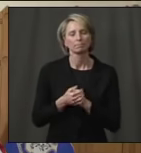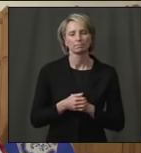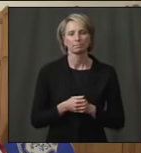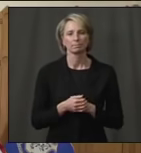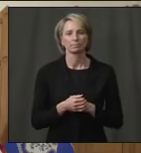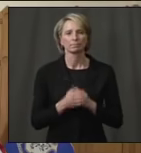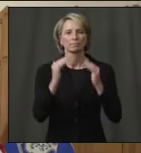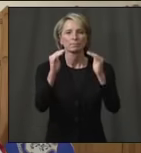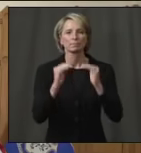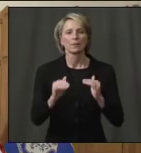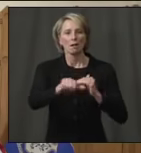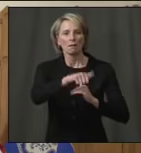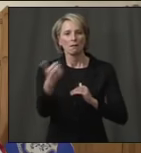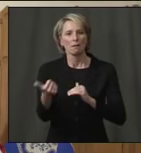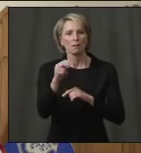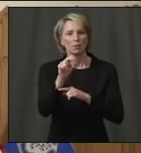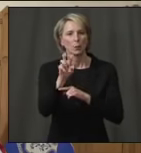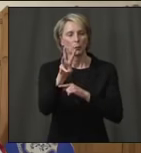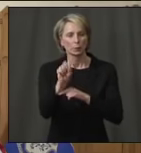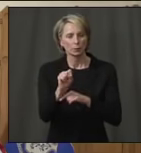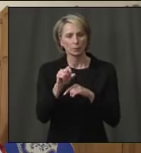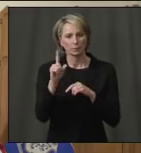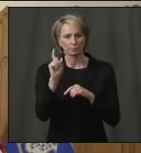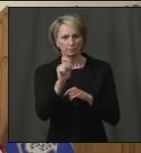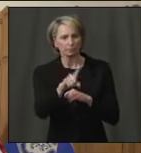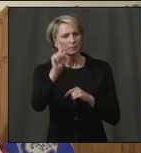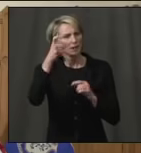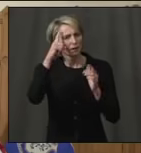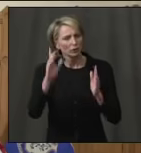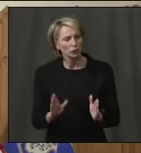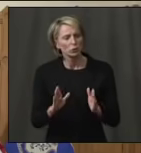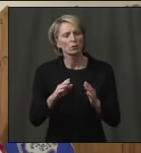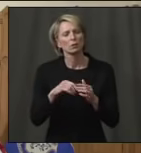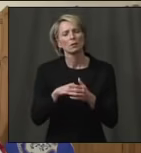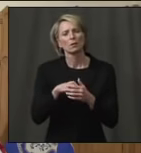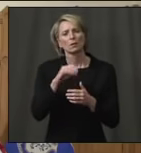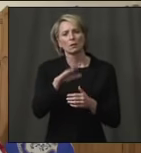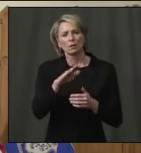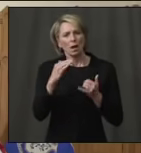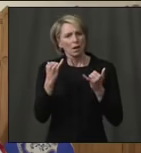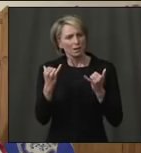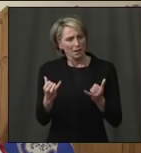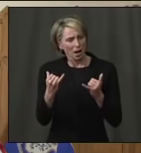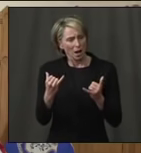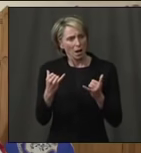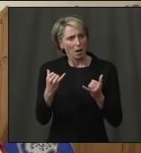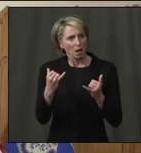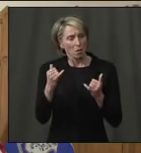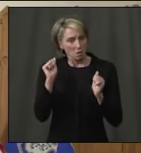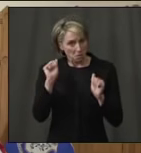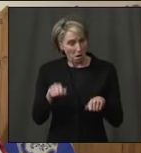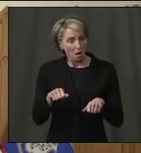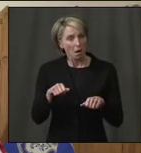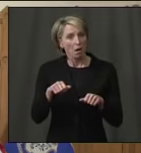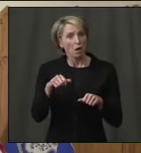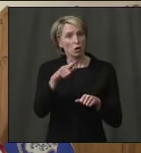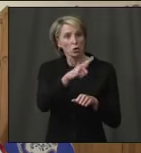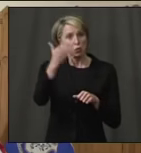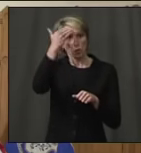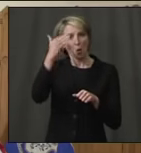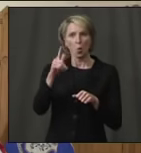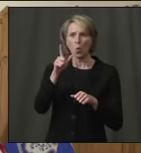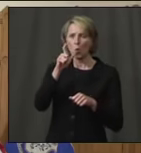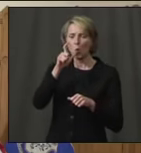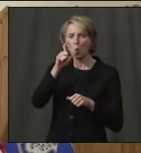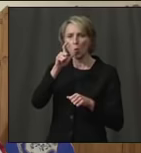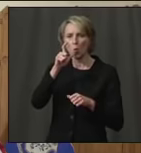Good afternoon, everyone. Governor, is there any way to tell right now who is getting infected right now? Who